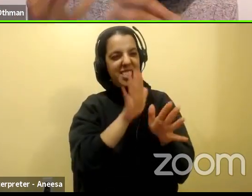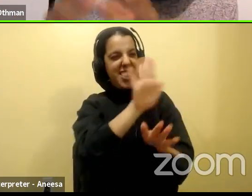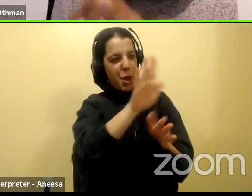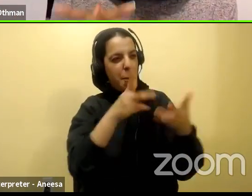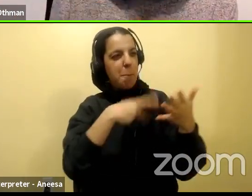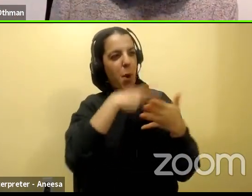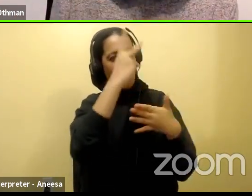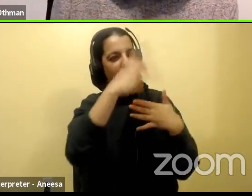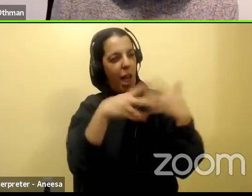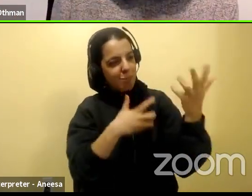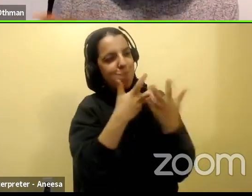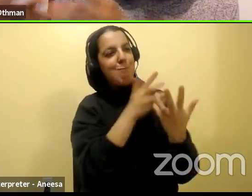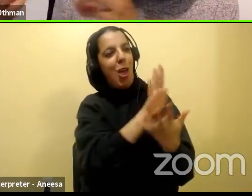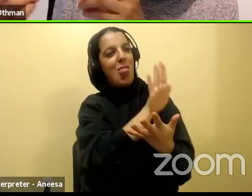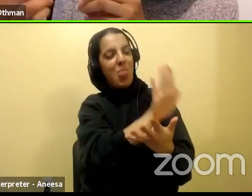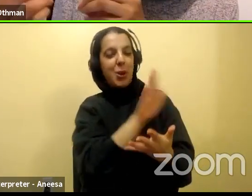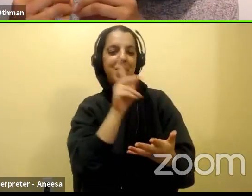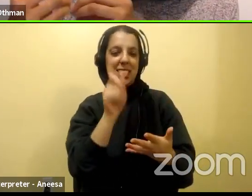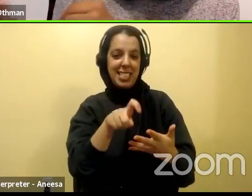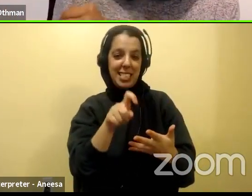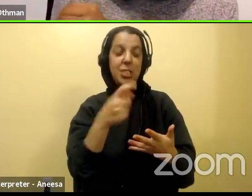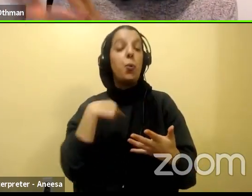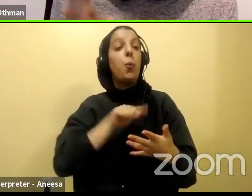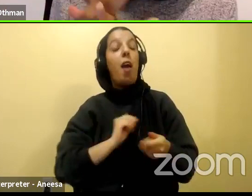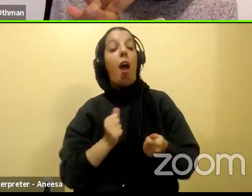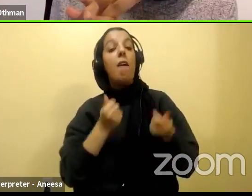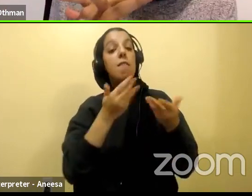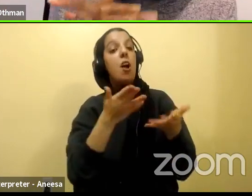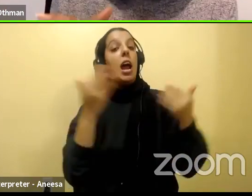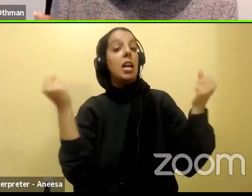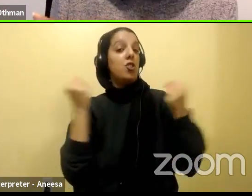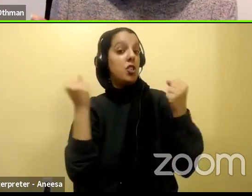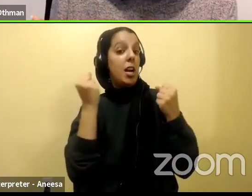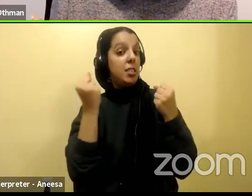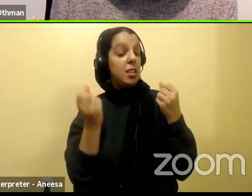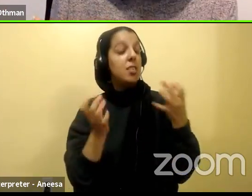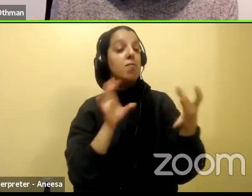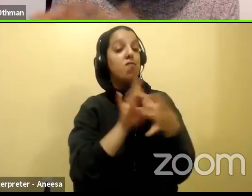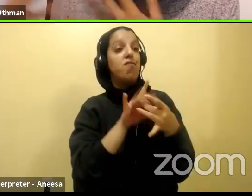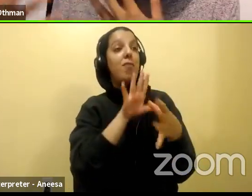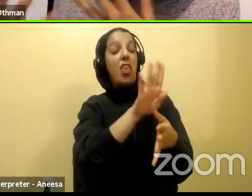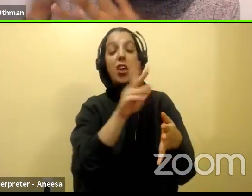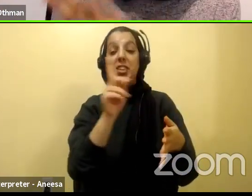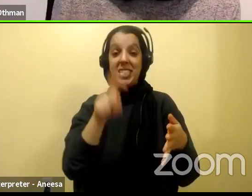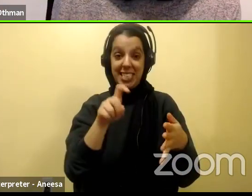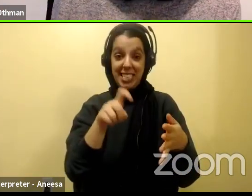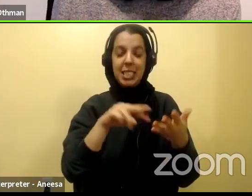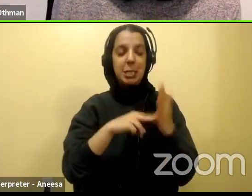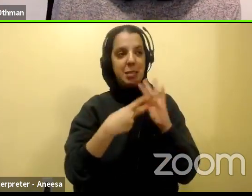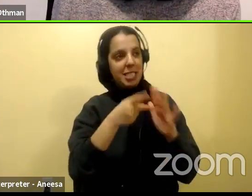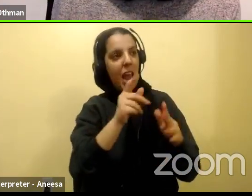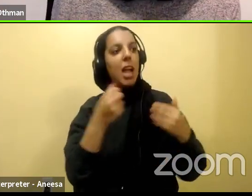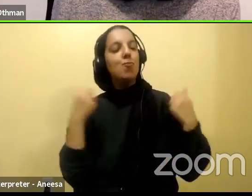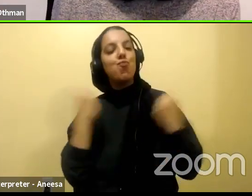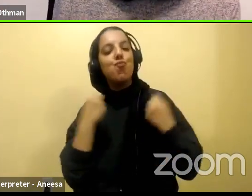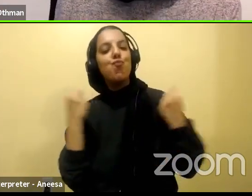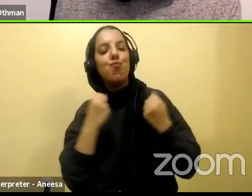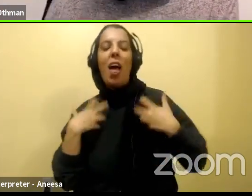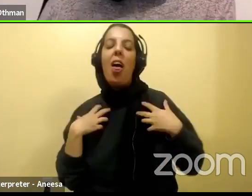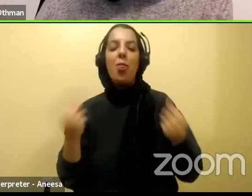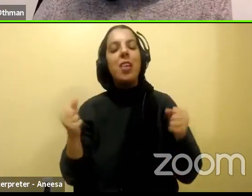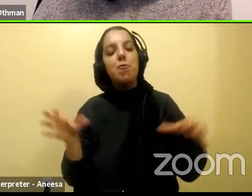know, physical program and we give them exercises that are very specific to them so that they can remain healthy and active.